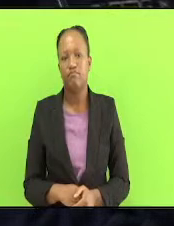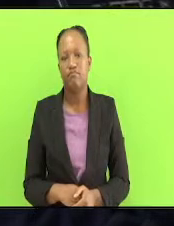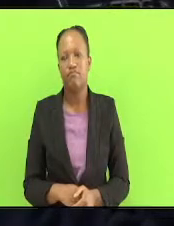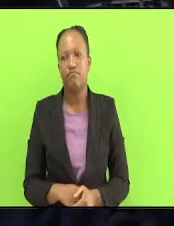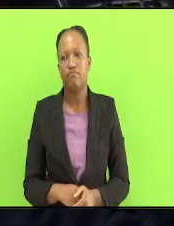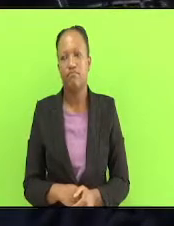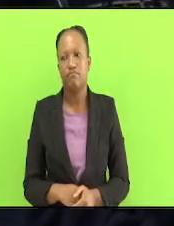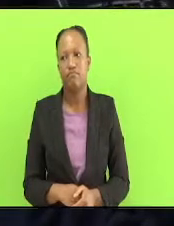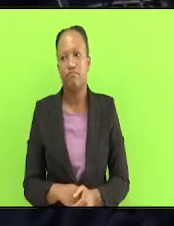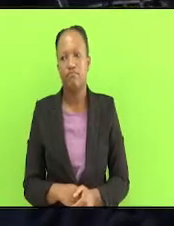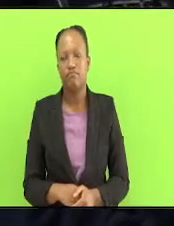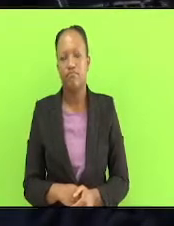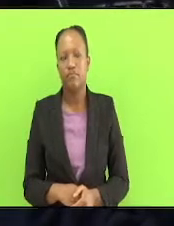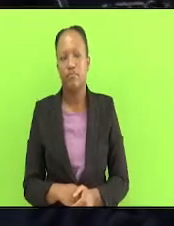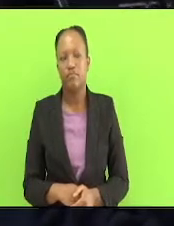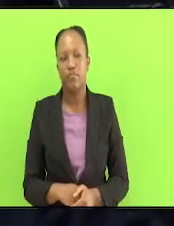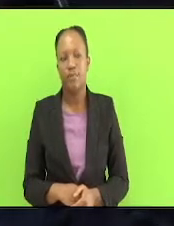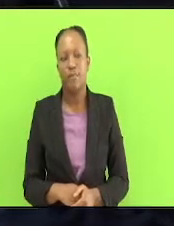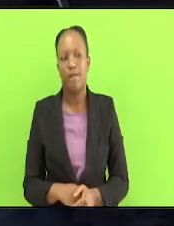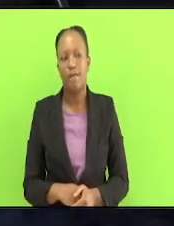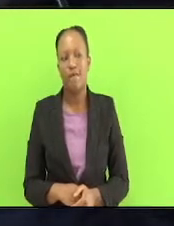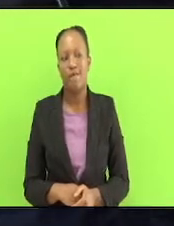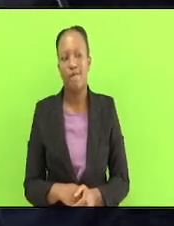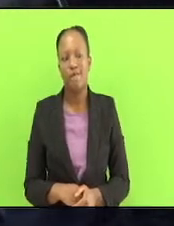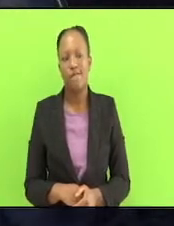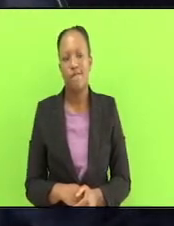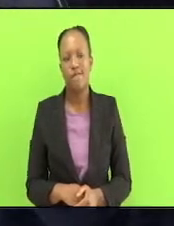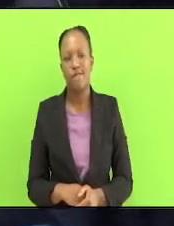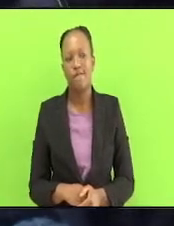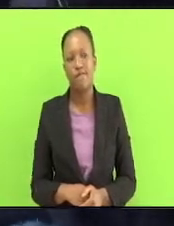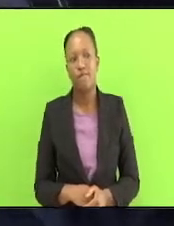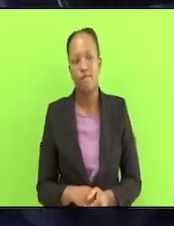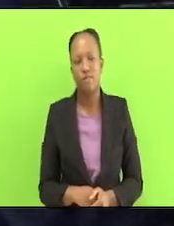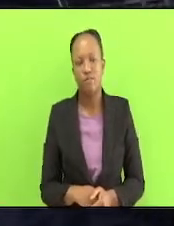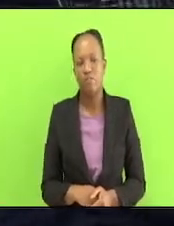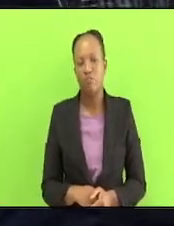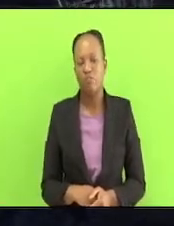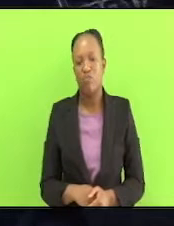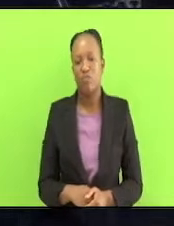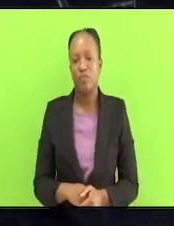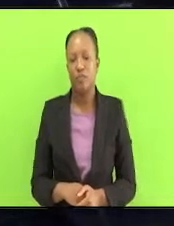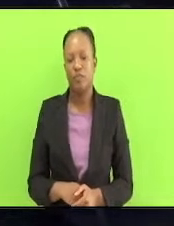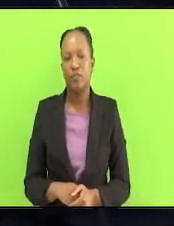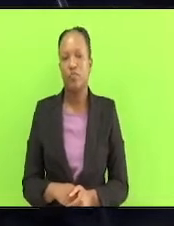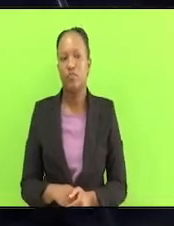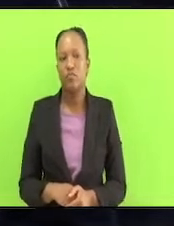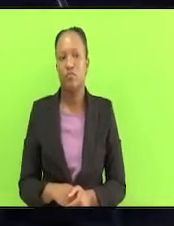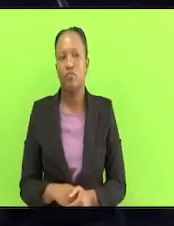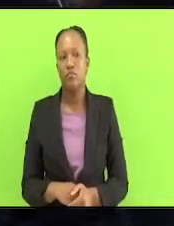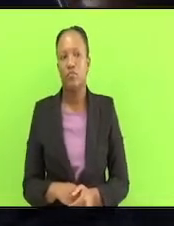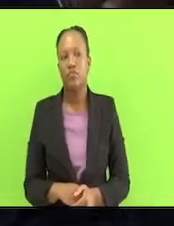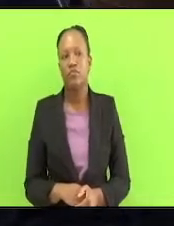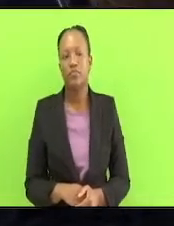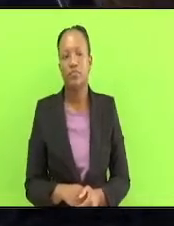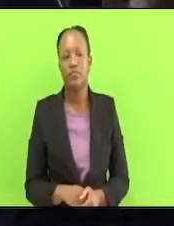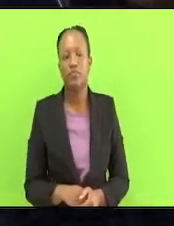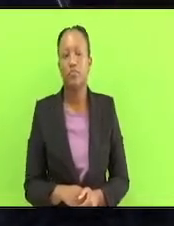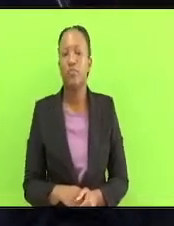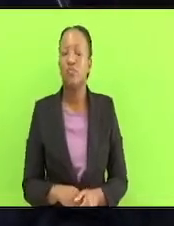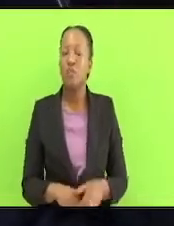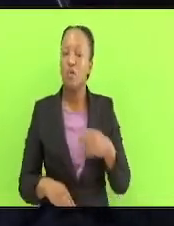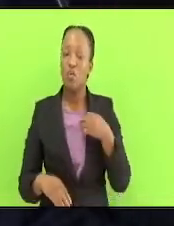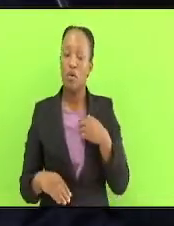without realizing that we are contributing to climate change problems. Ba bangwe climate change e re amile thata re itemogetse merwalela e